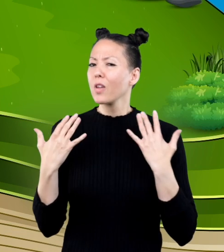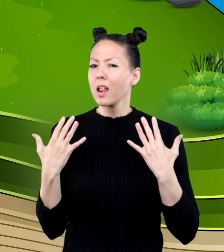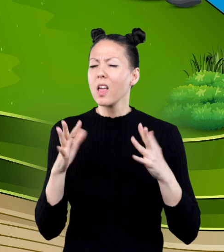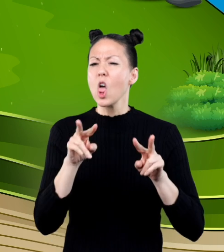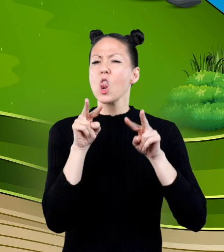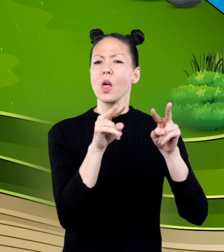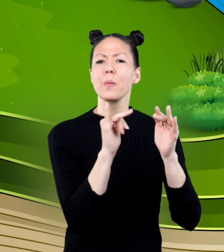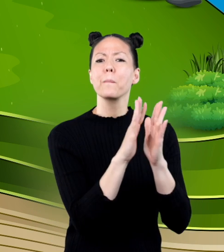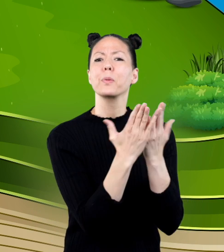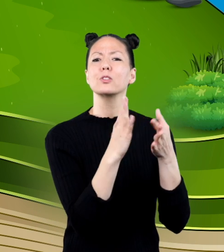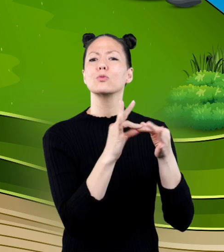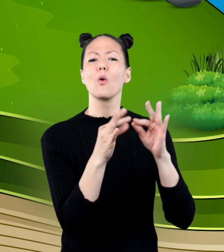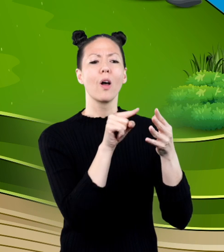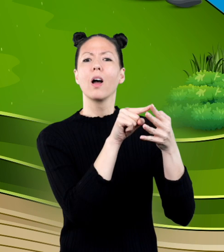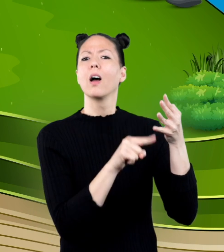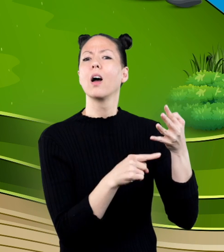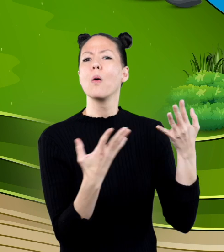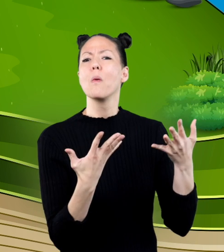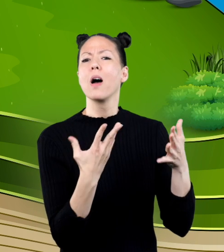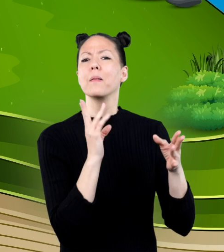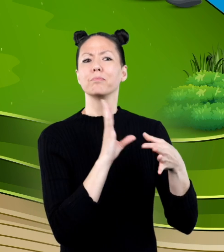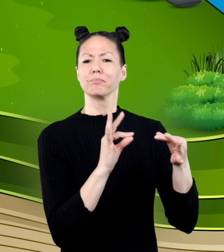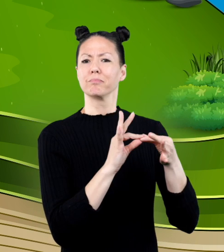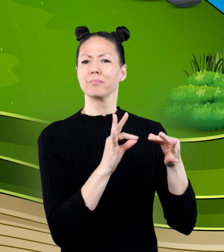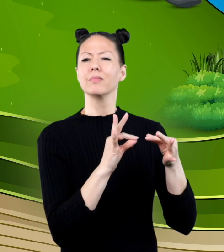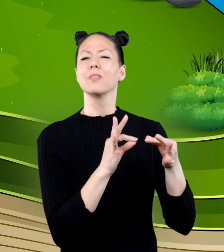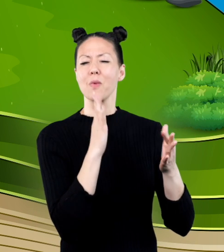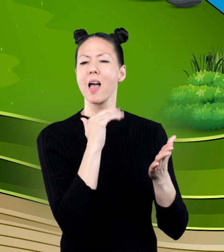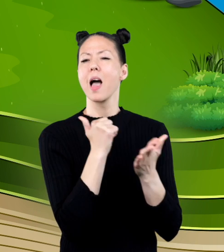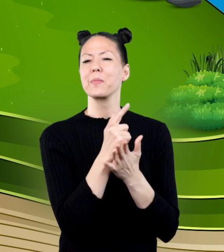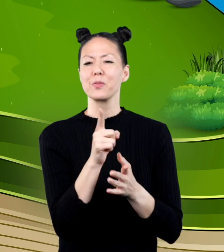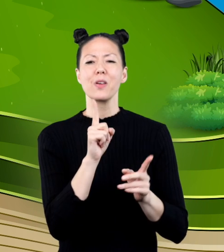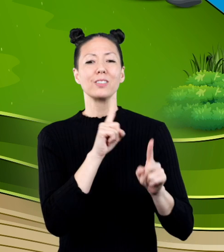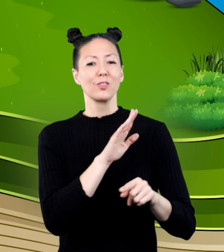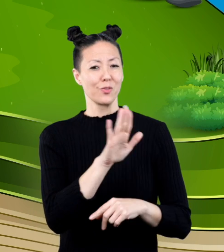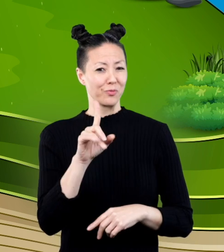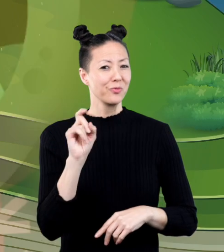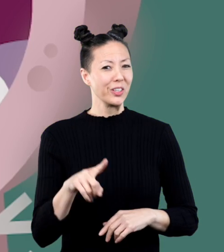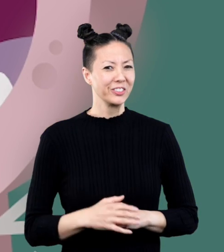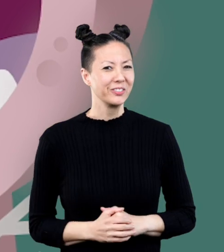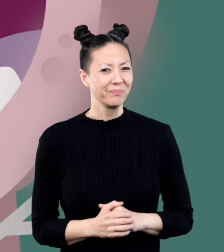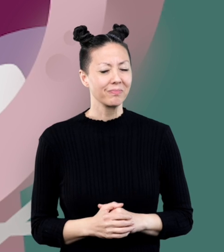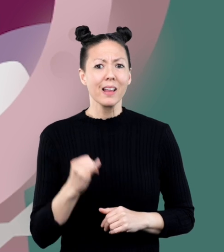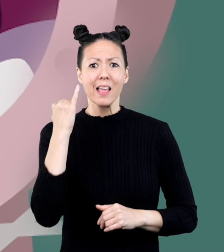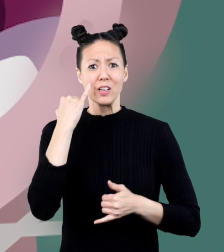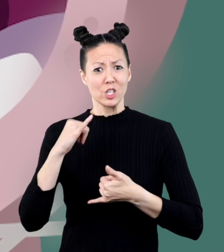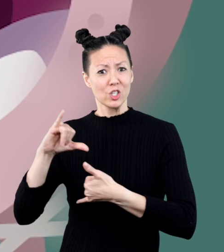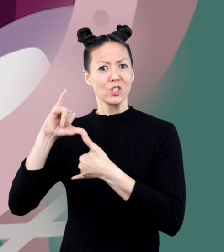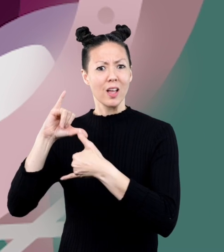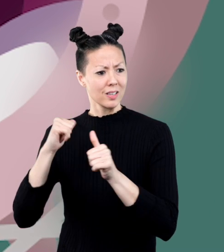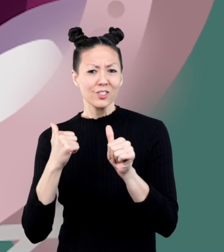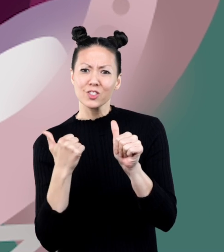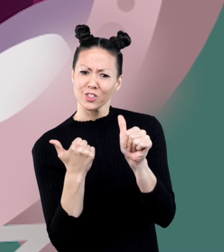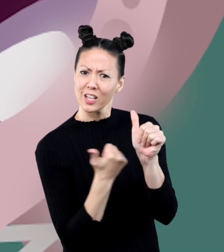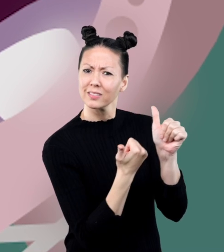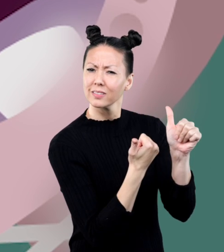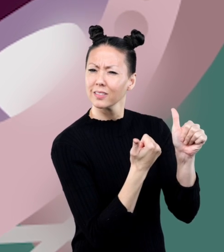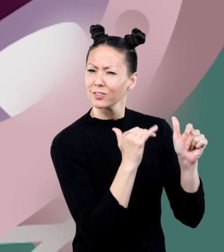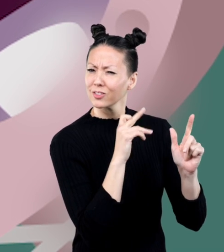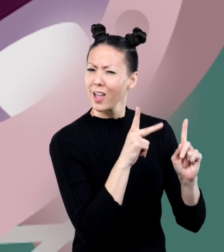could look back at some details in the story to help you answer that question. If the giant is chasing